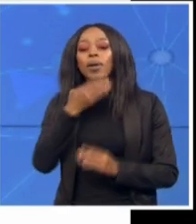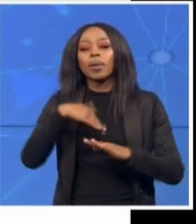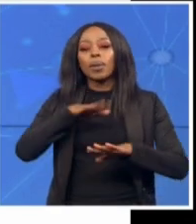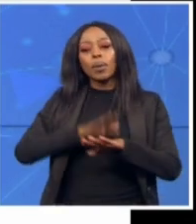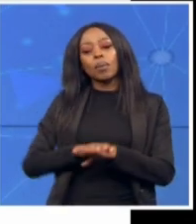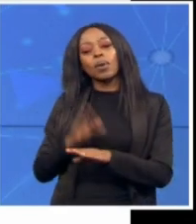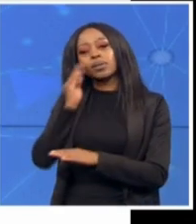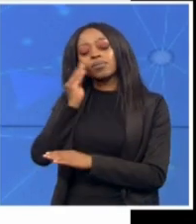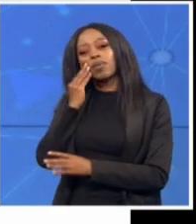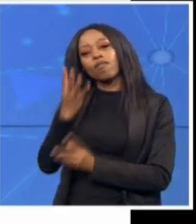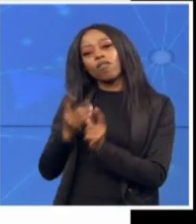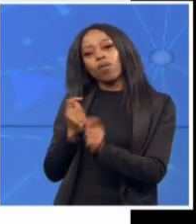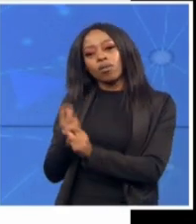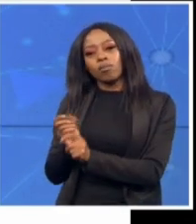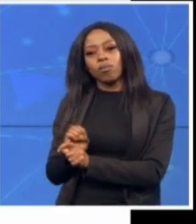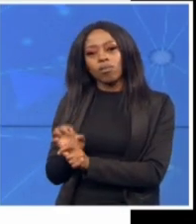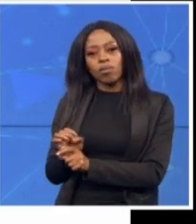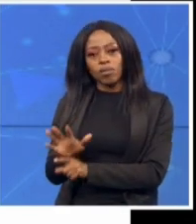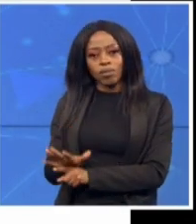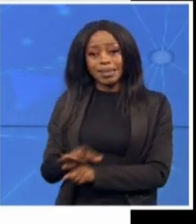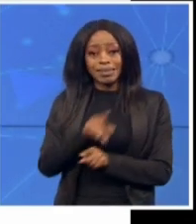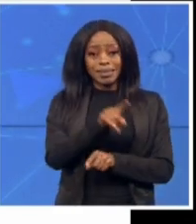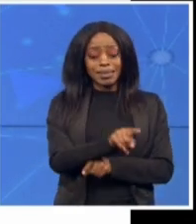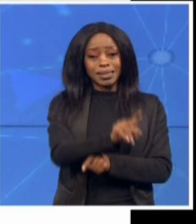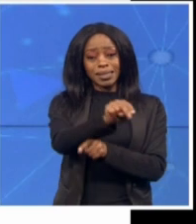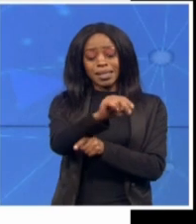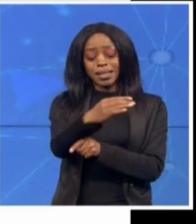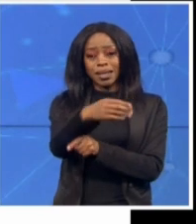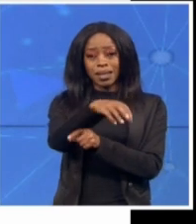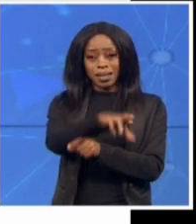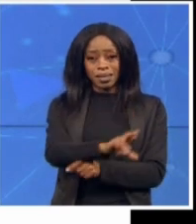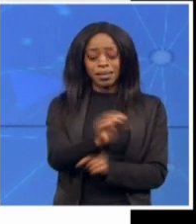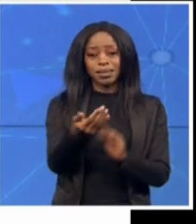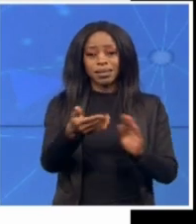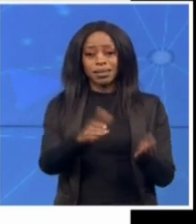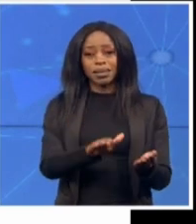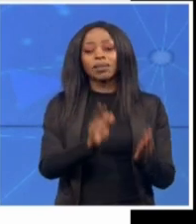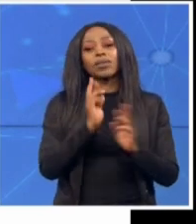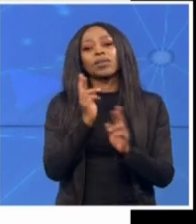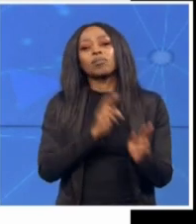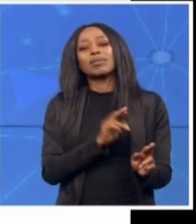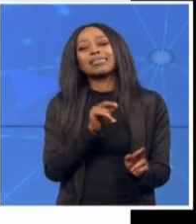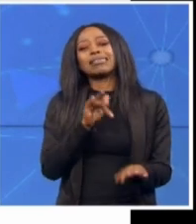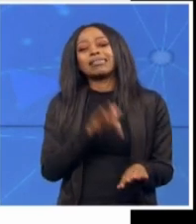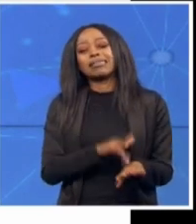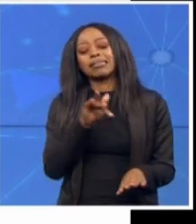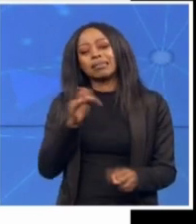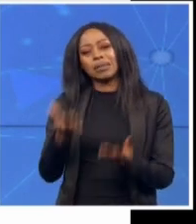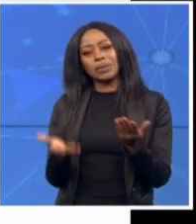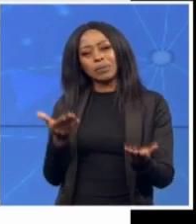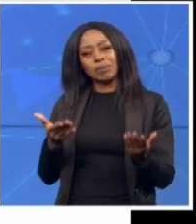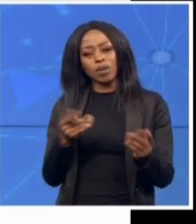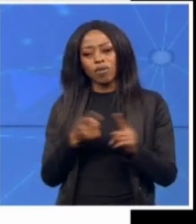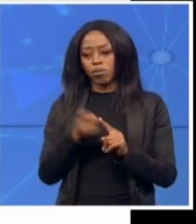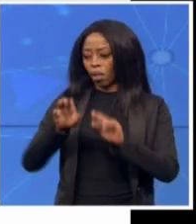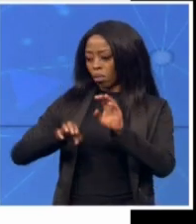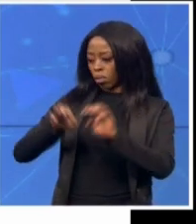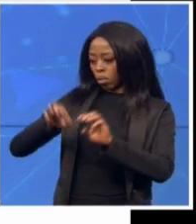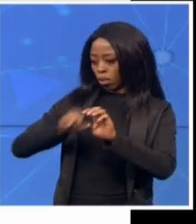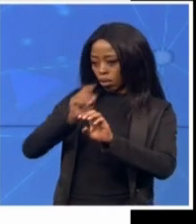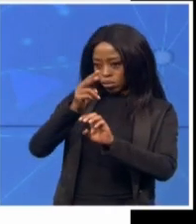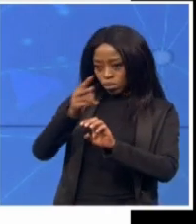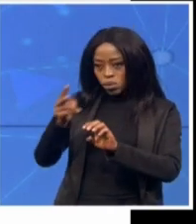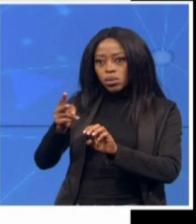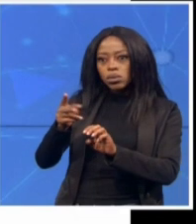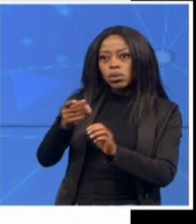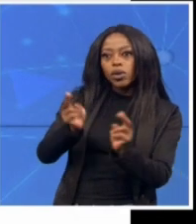MRC excess death report, and this is a very sensitive comparison. So you can see now for natural causes, deaths from natural causes,